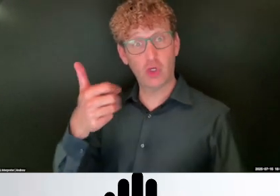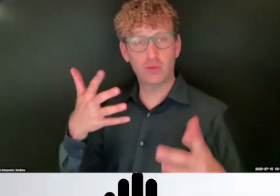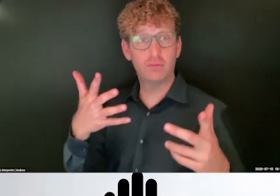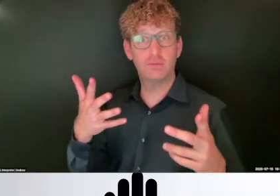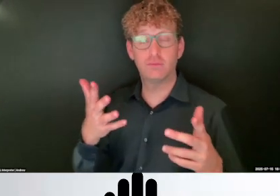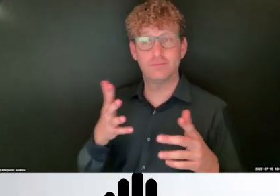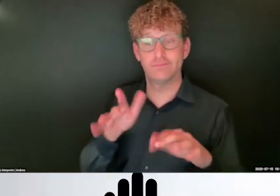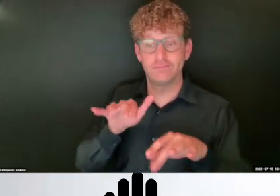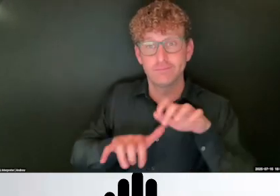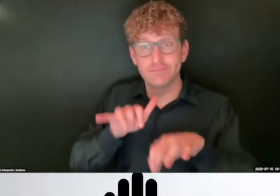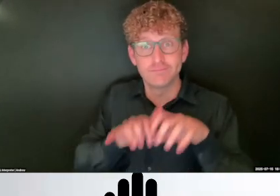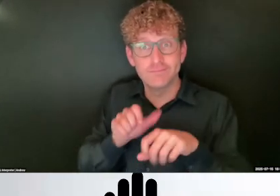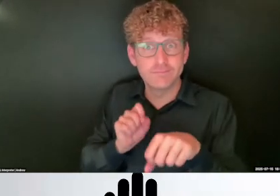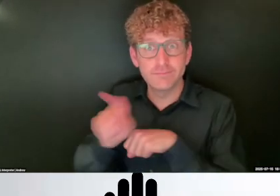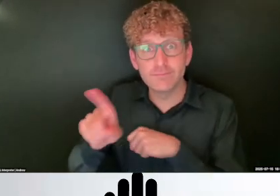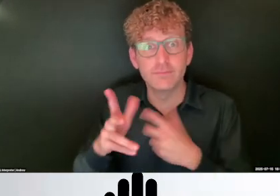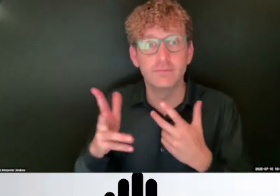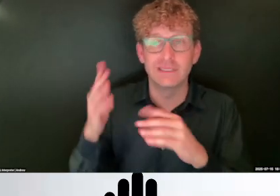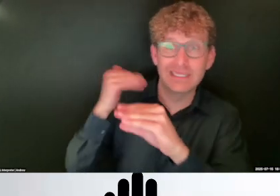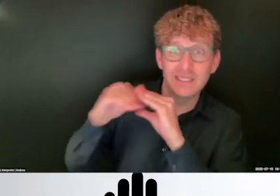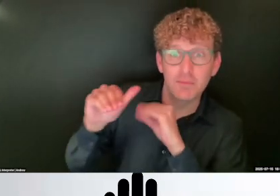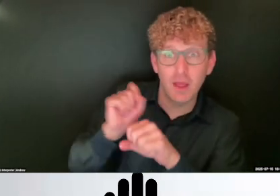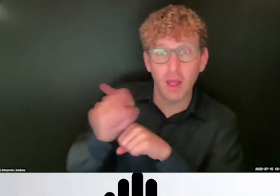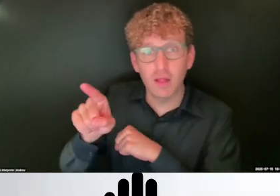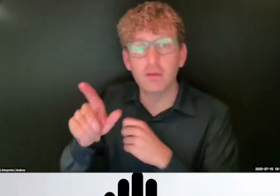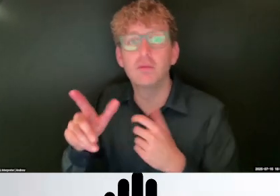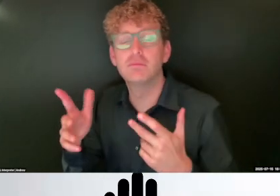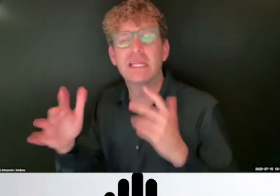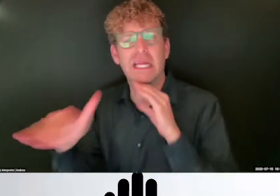email, please email your questions to